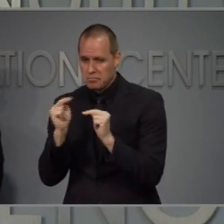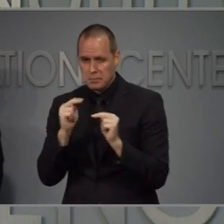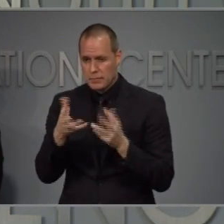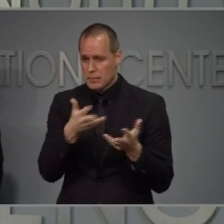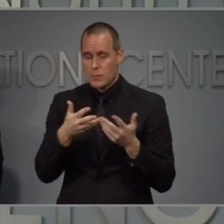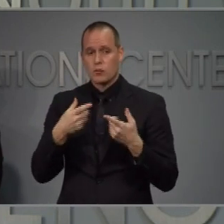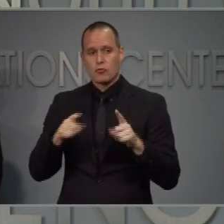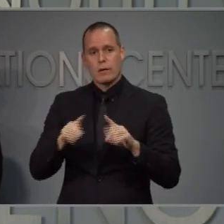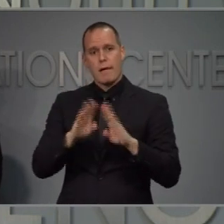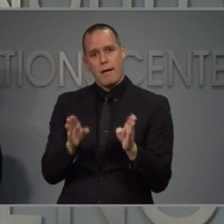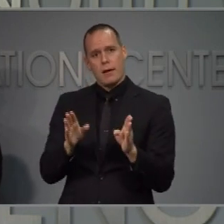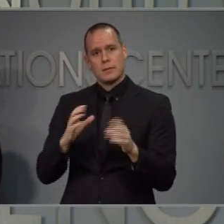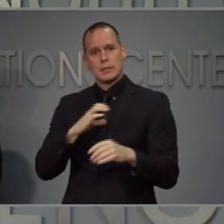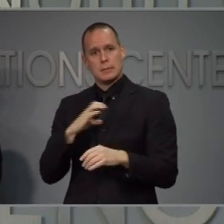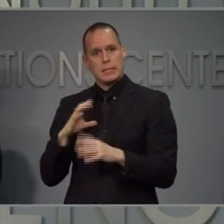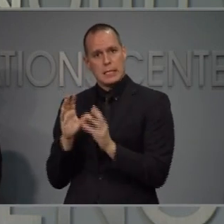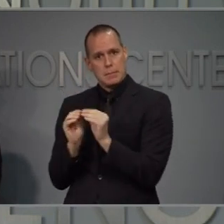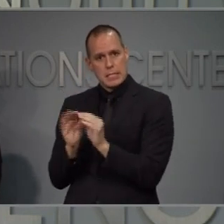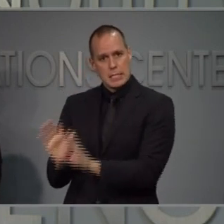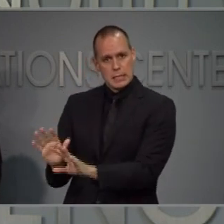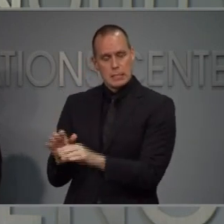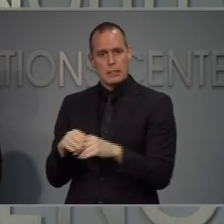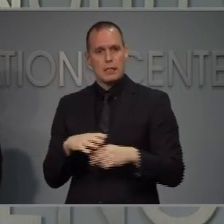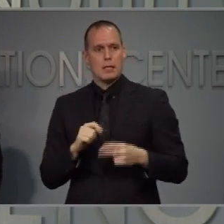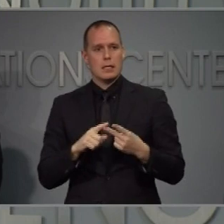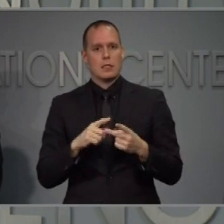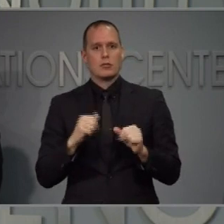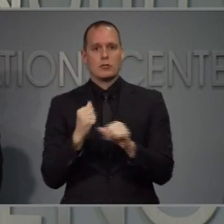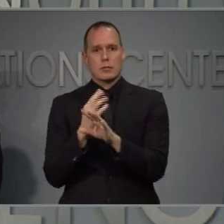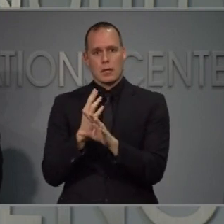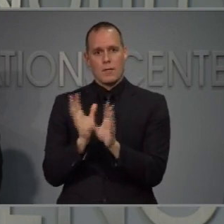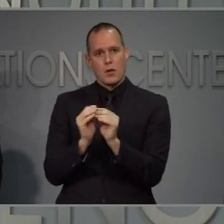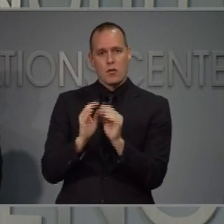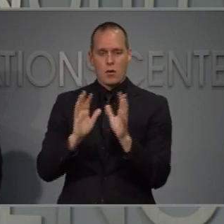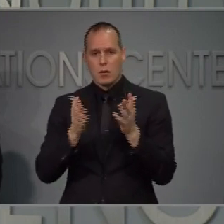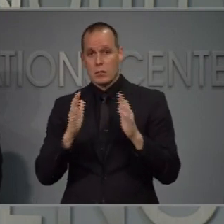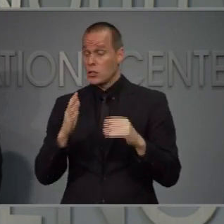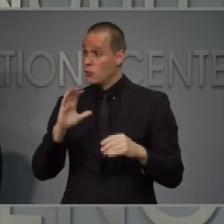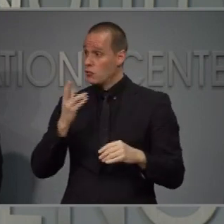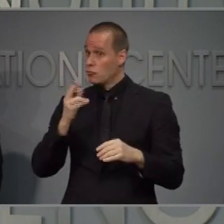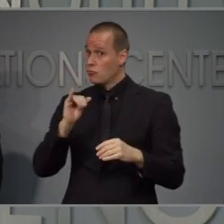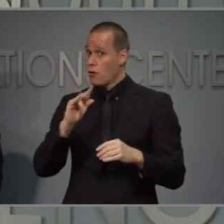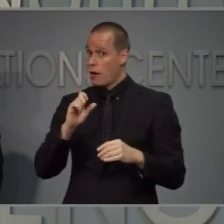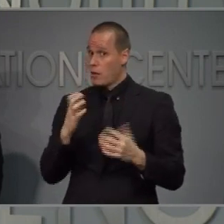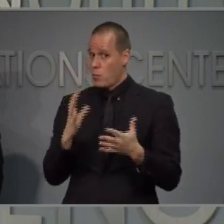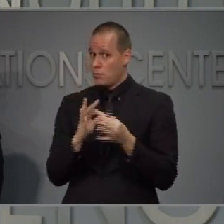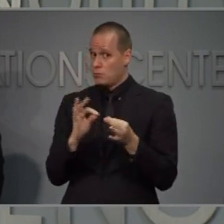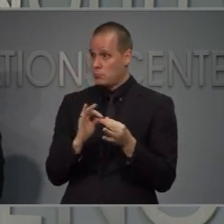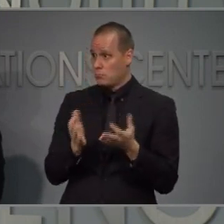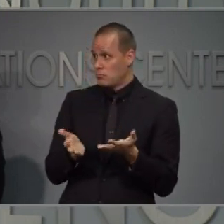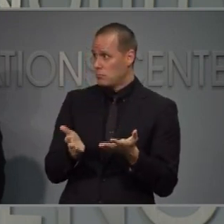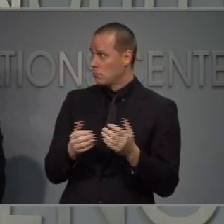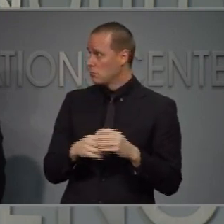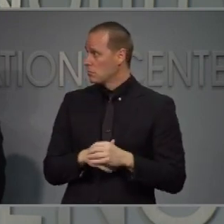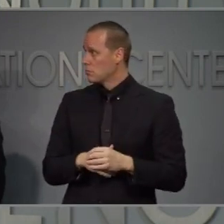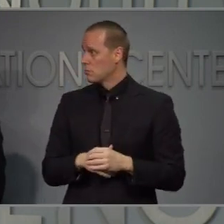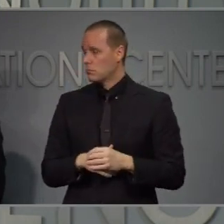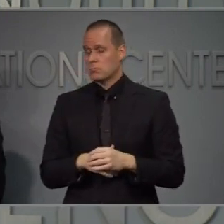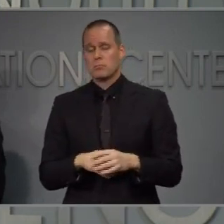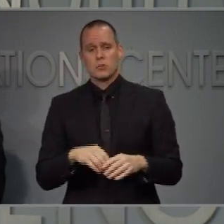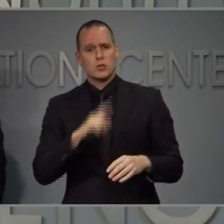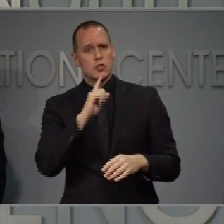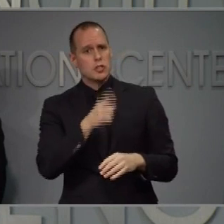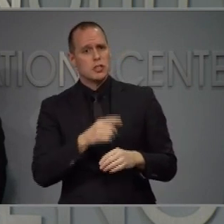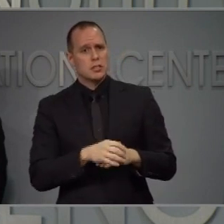committee meetings and over teleconference calls. But Charlie, you want to say a word or two about that?